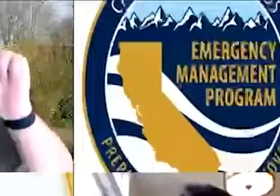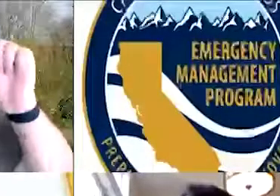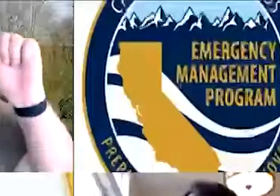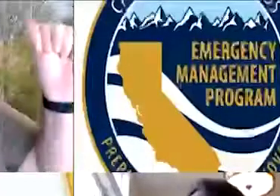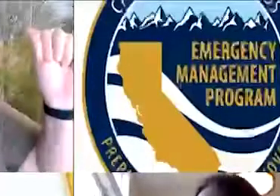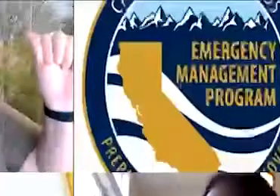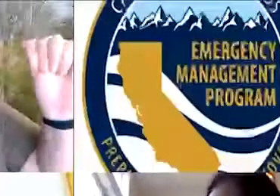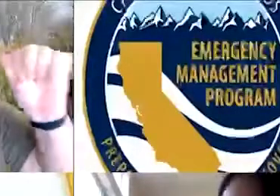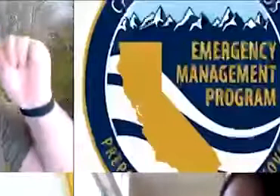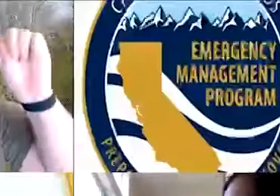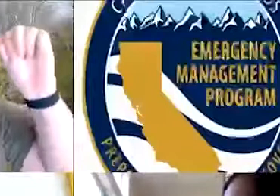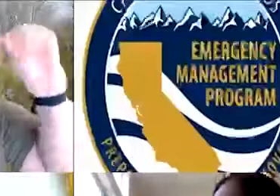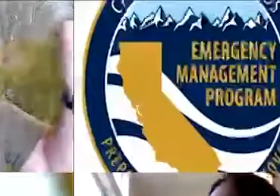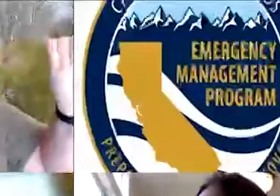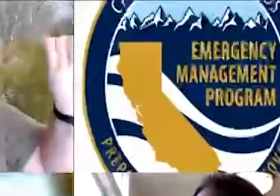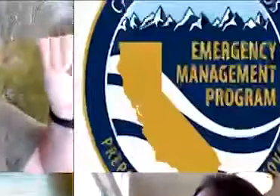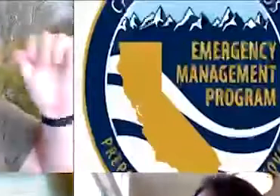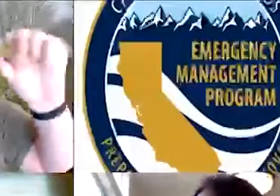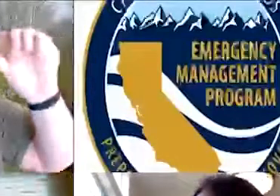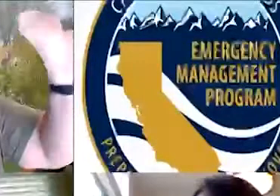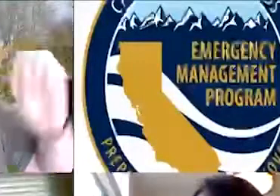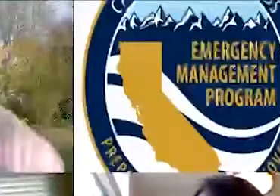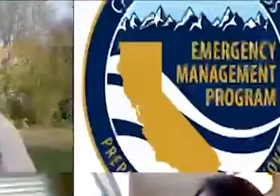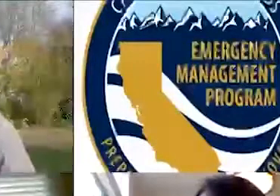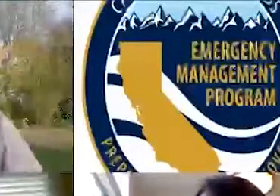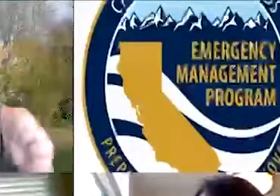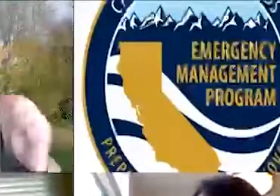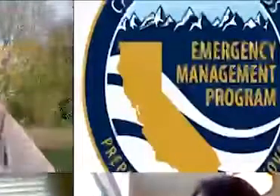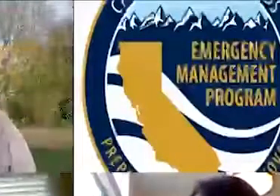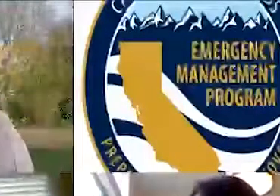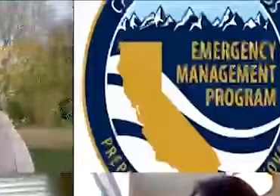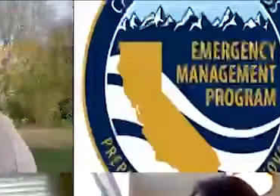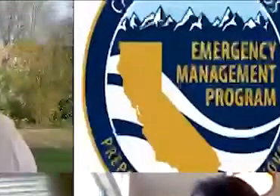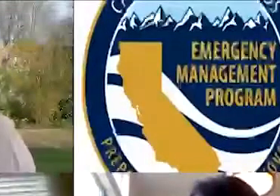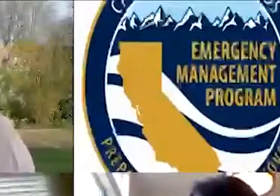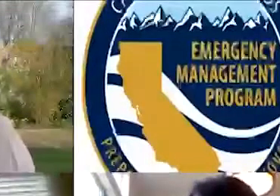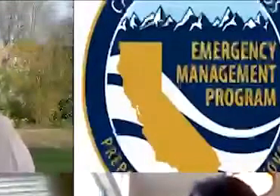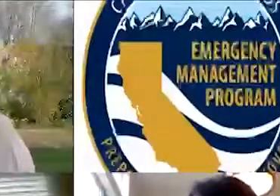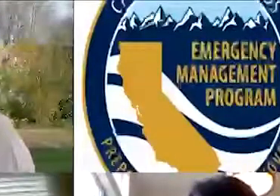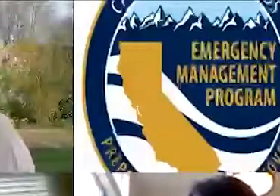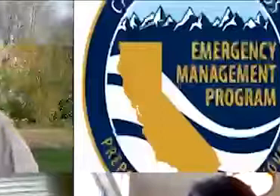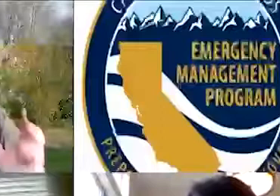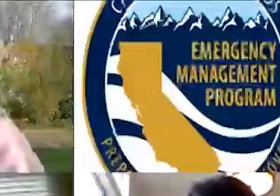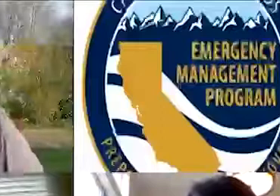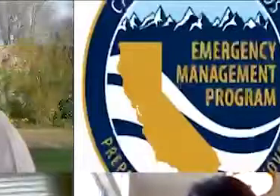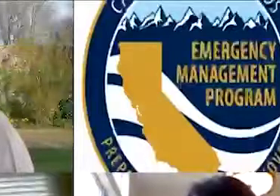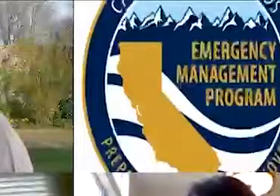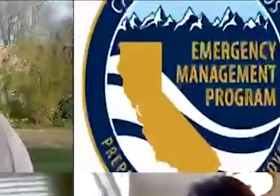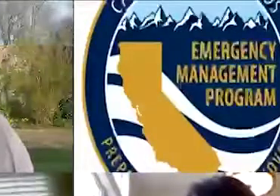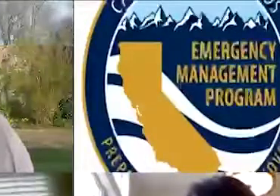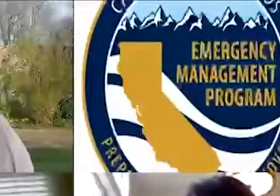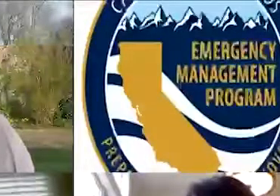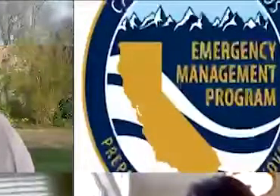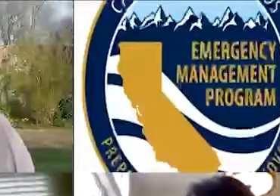taping raffle tickets under the tables so that people can find those and then win a prize, or even putting little